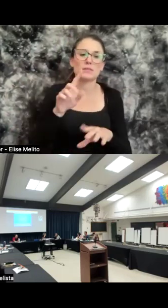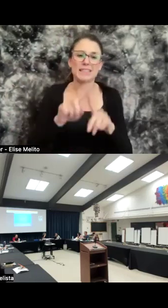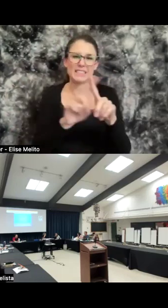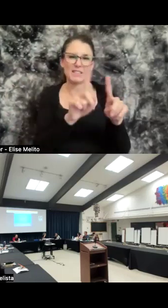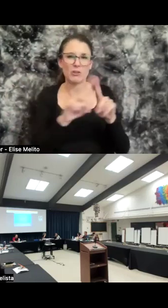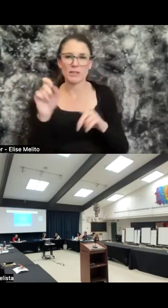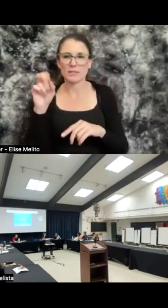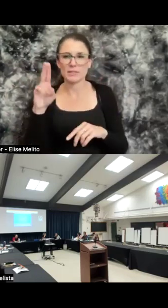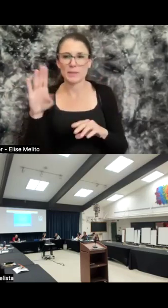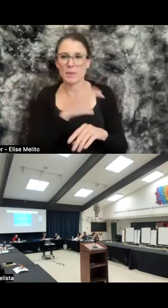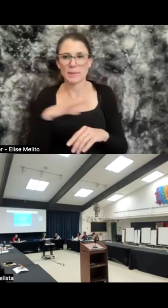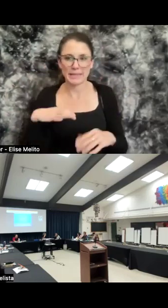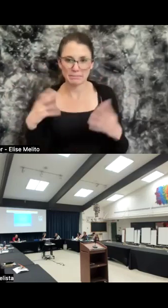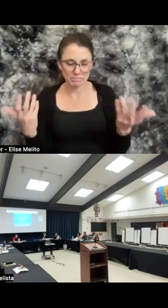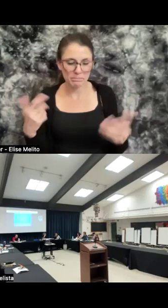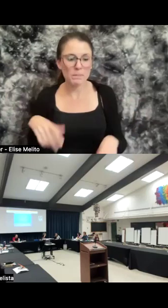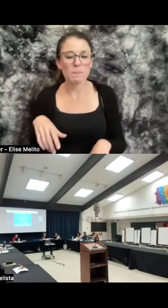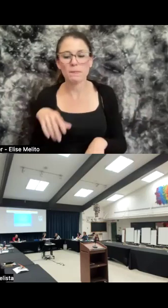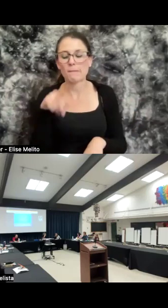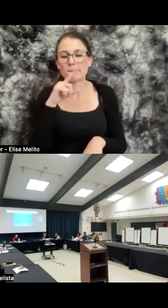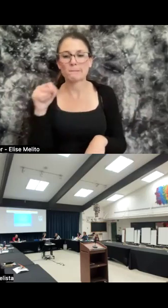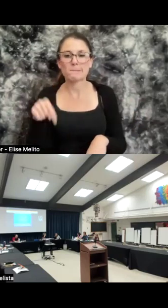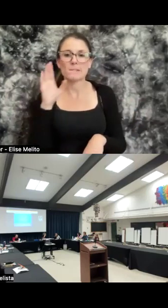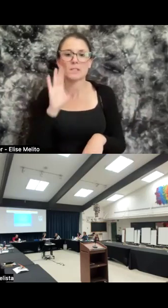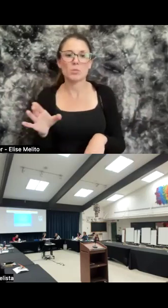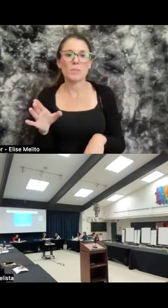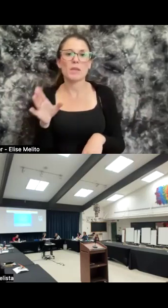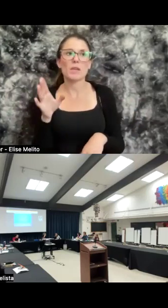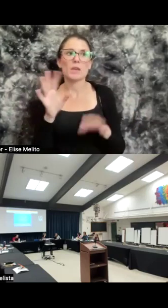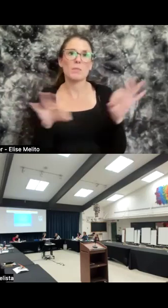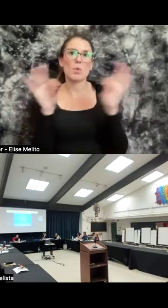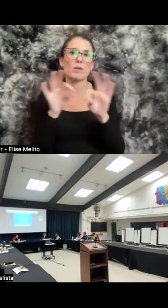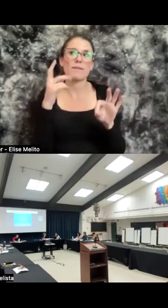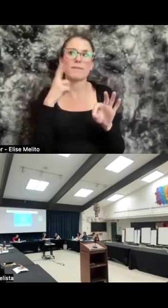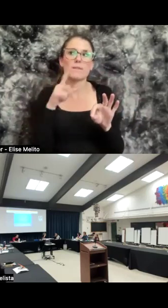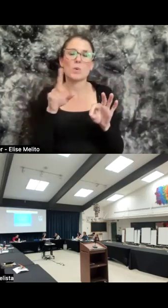subcommittee. And this will be particularly important for